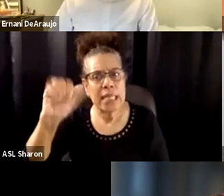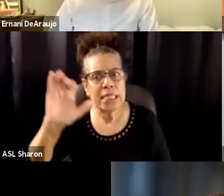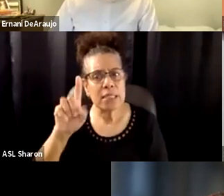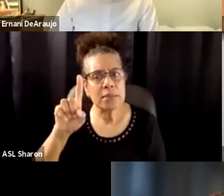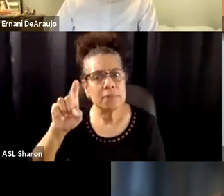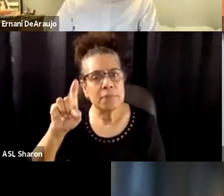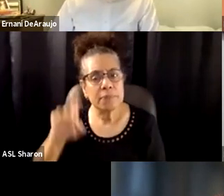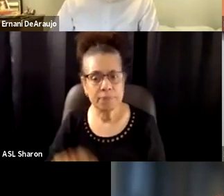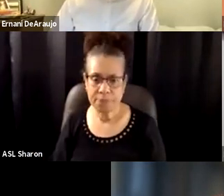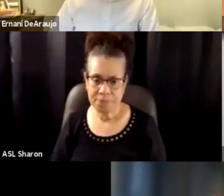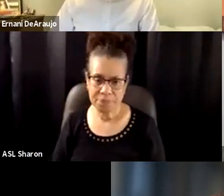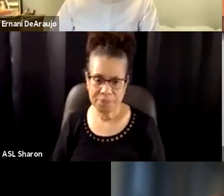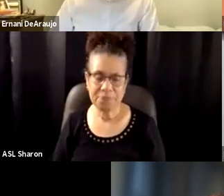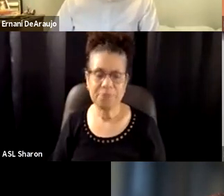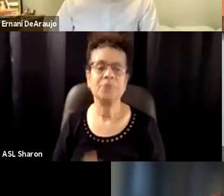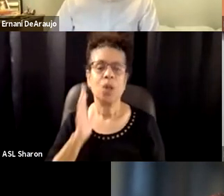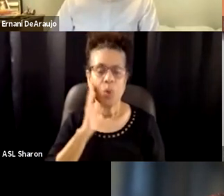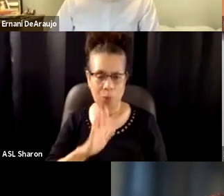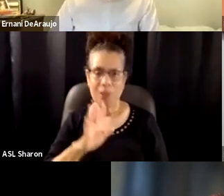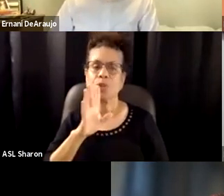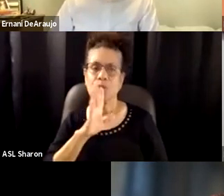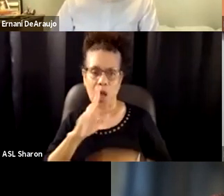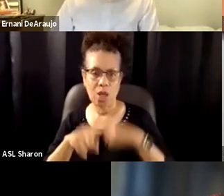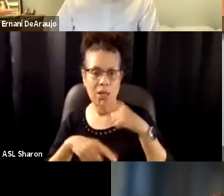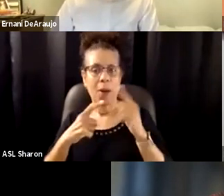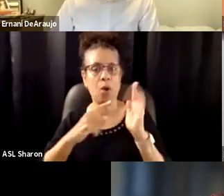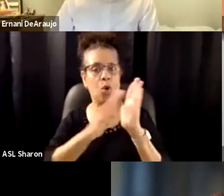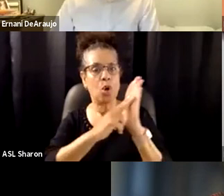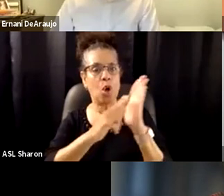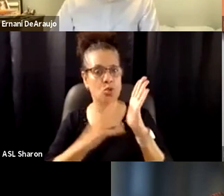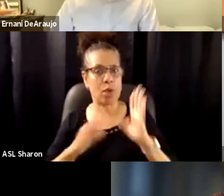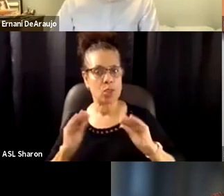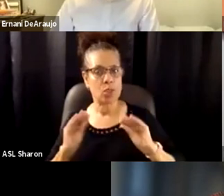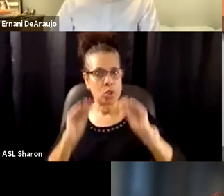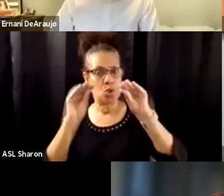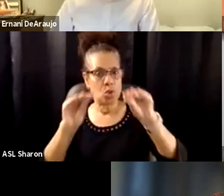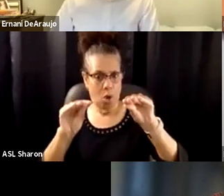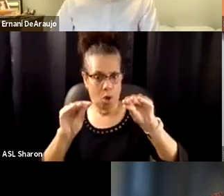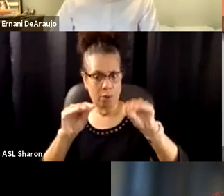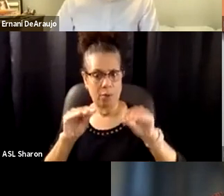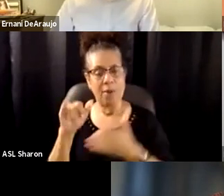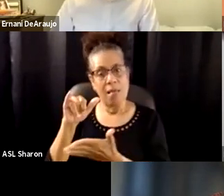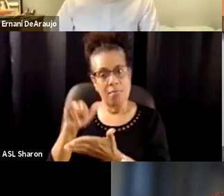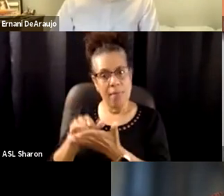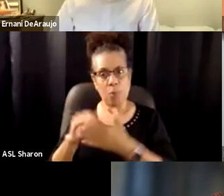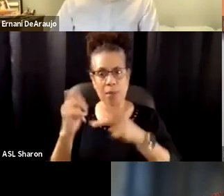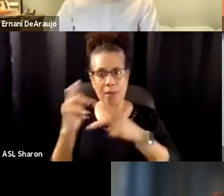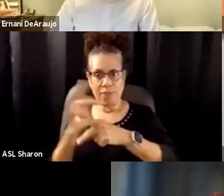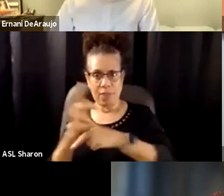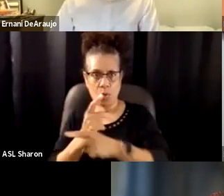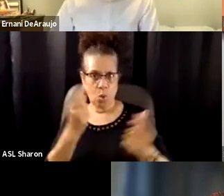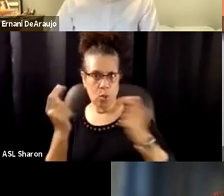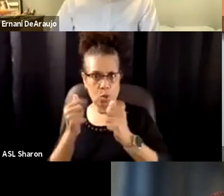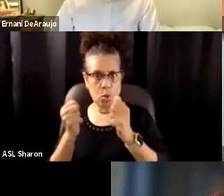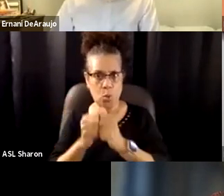sure so um when we talking about bringing contractors in to install them those are the type of things that we have to assess and navigate around so not to